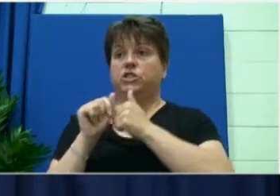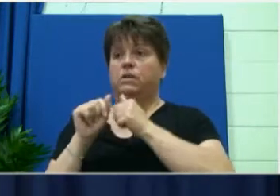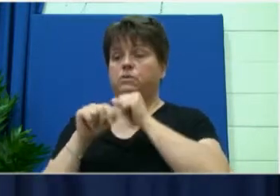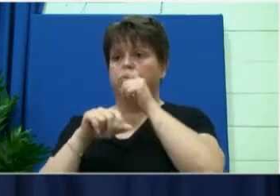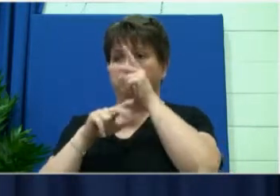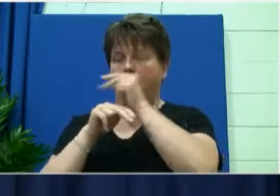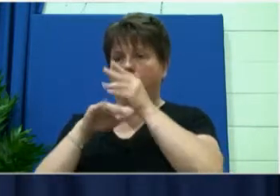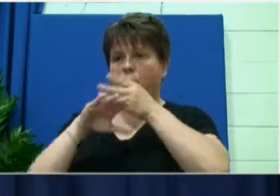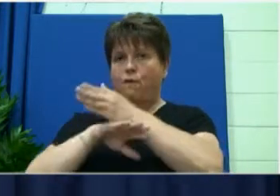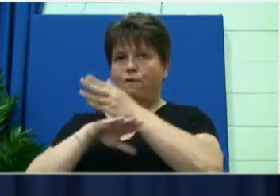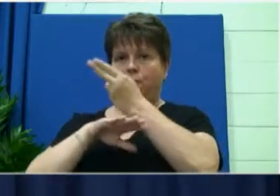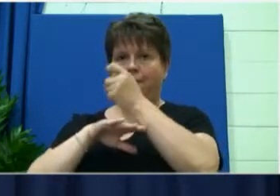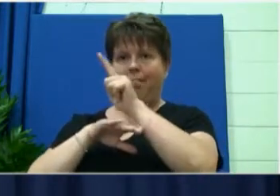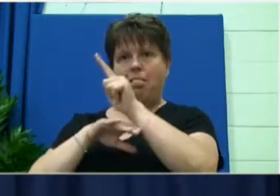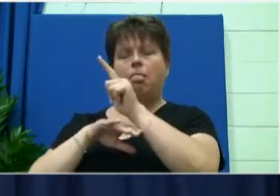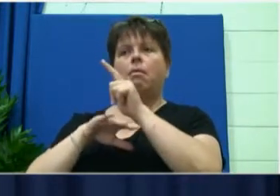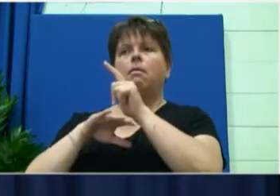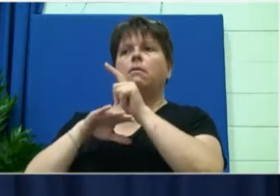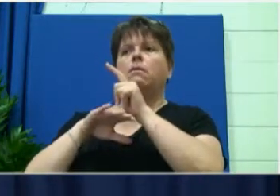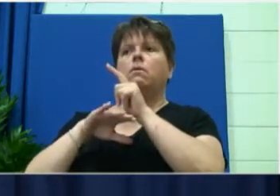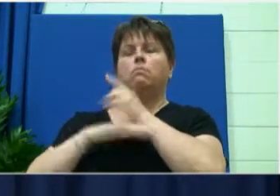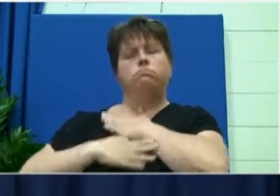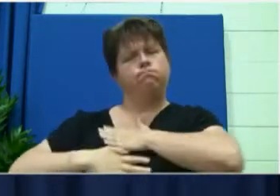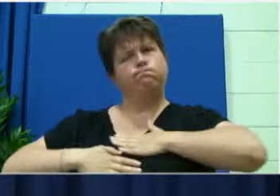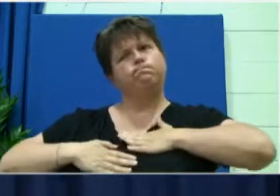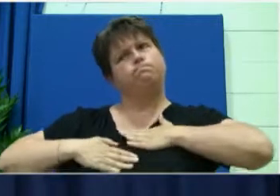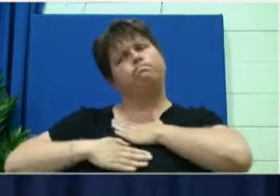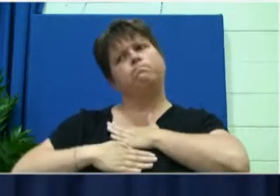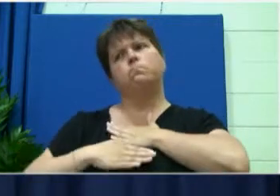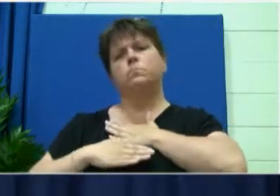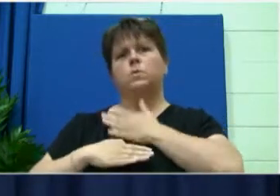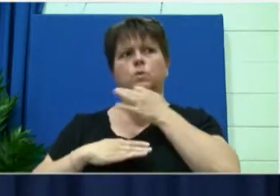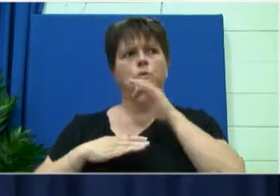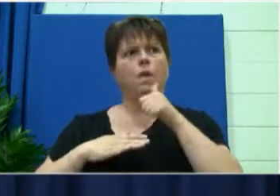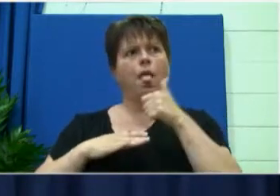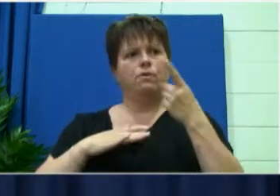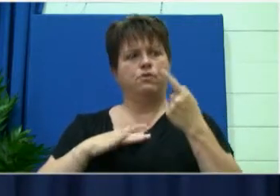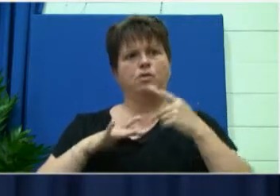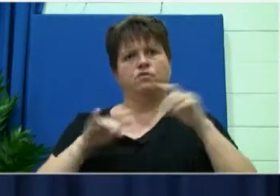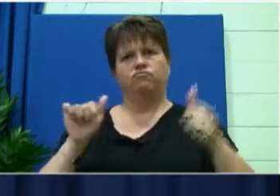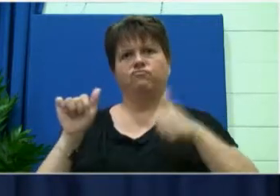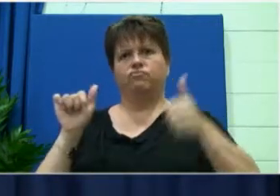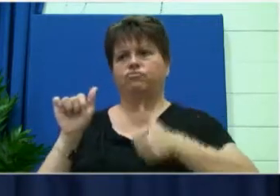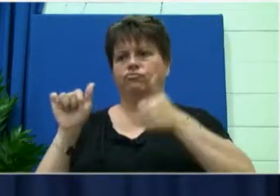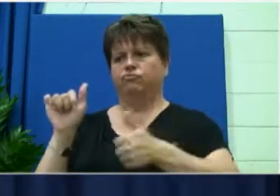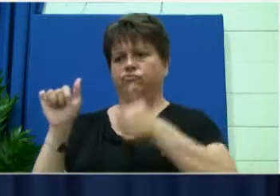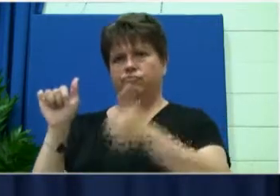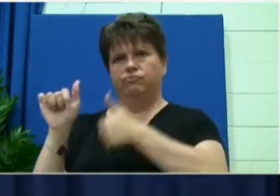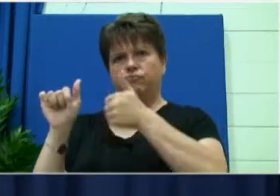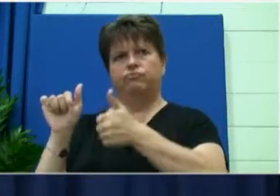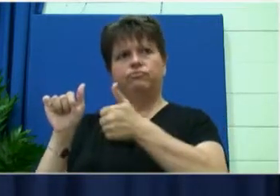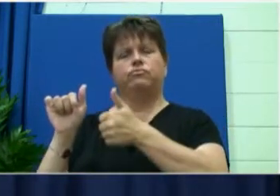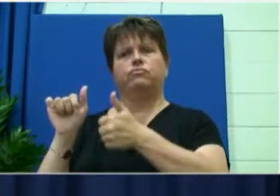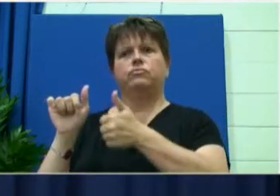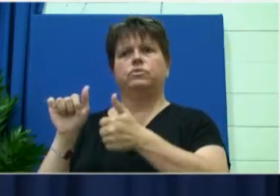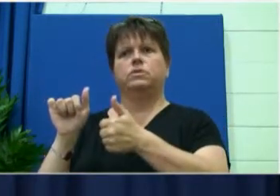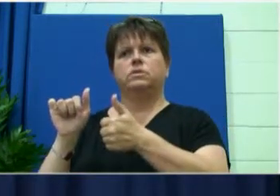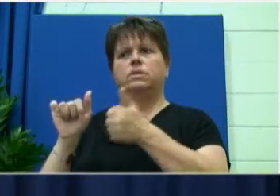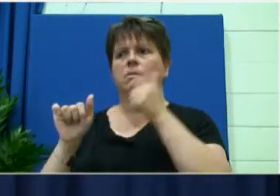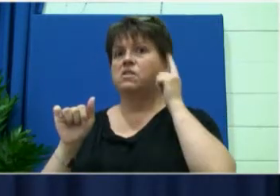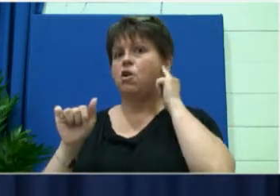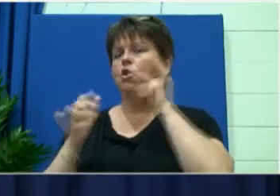over the hills with great passion. Soon other dogs joined him, attracted by his